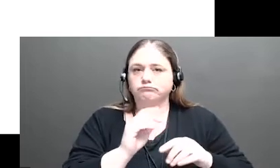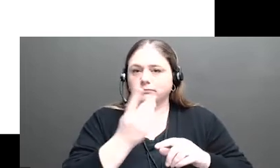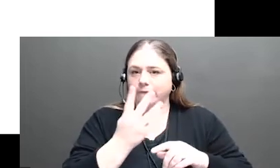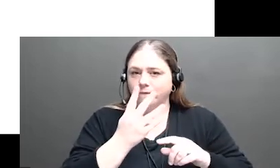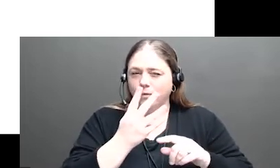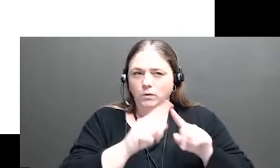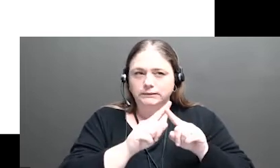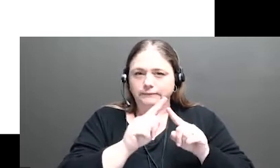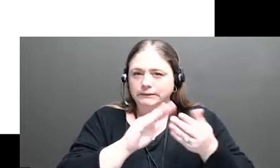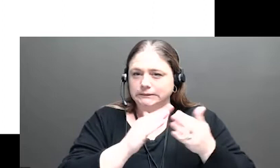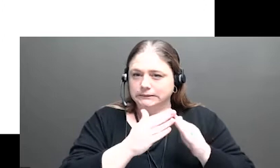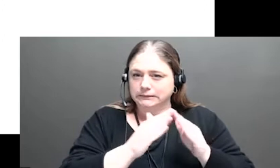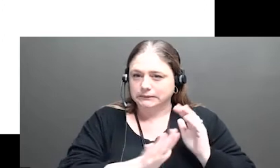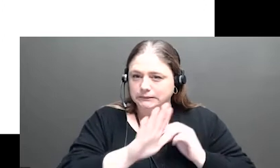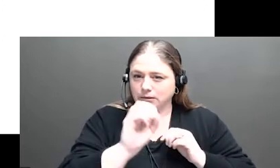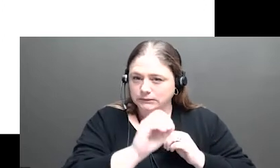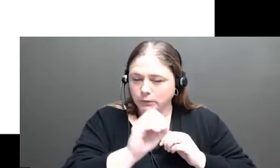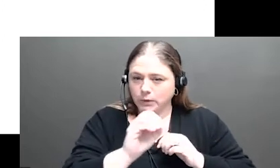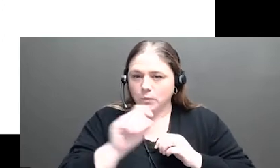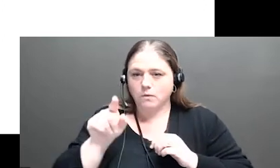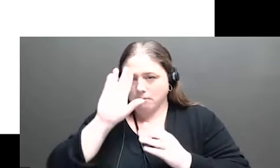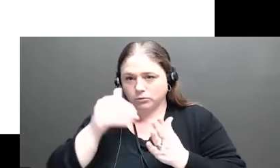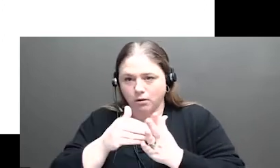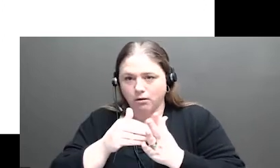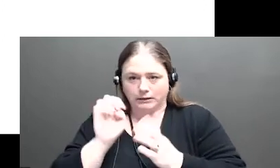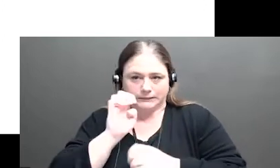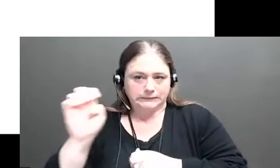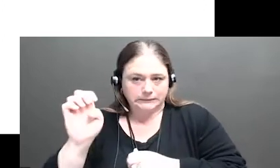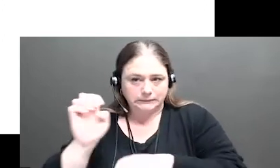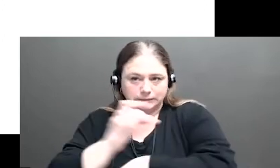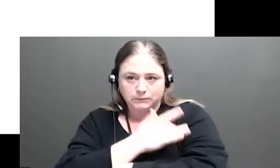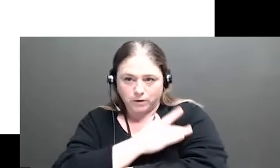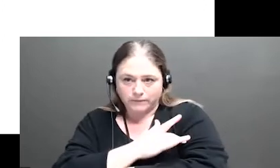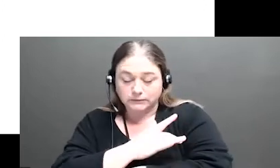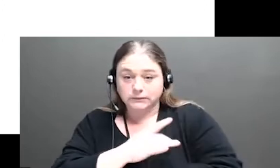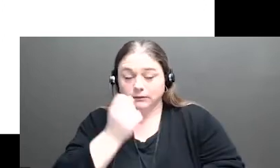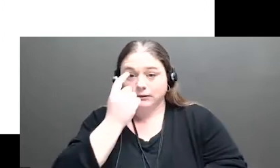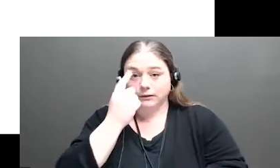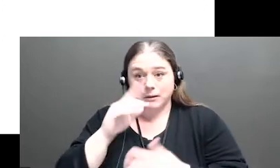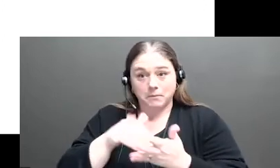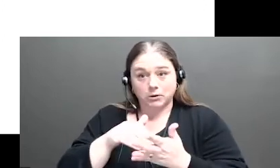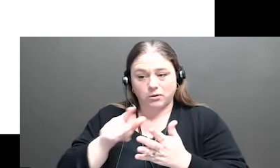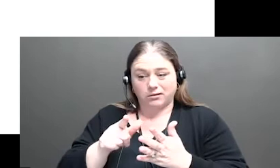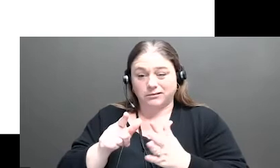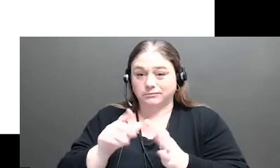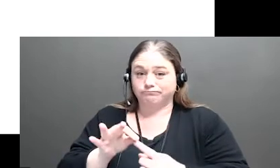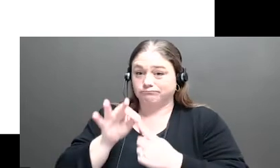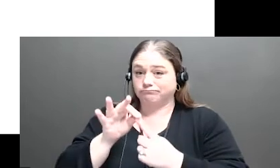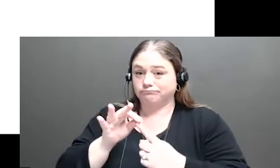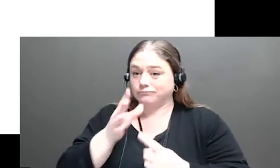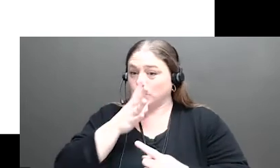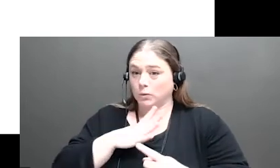the Maritimes provinces. I'm proud to share that our Montreal site serves exclusively young women identified job seekers with